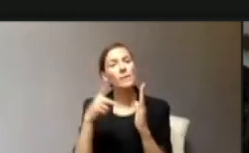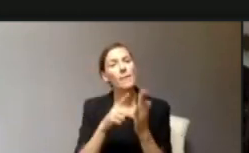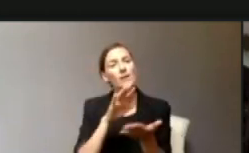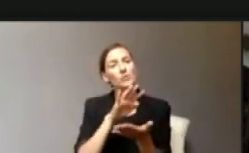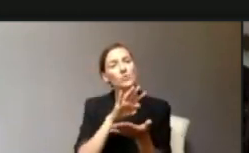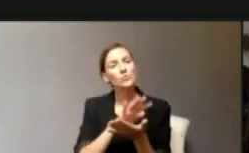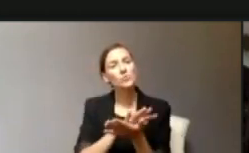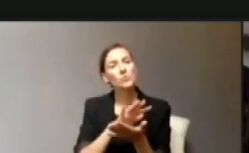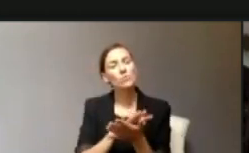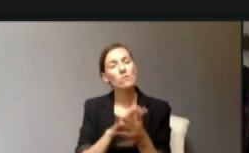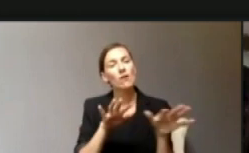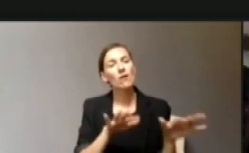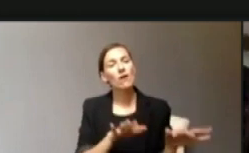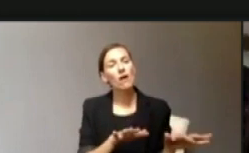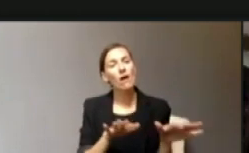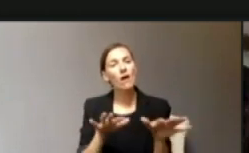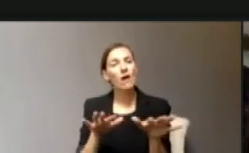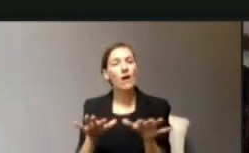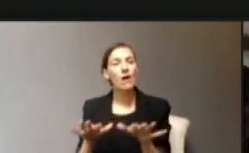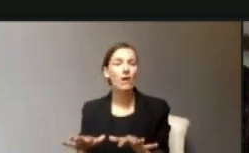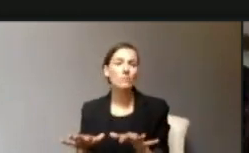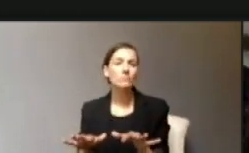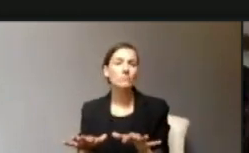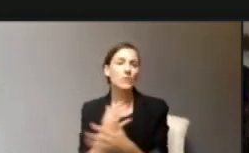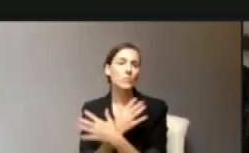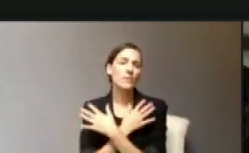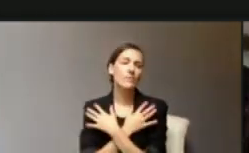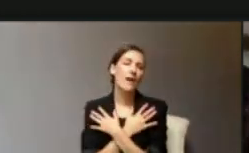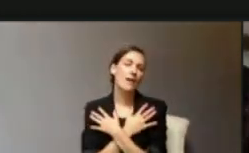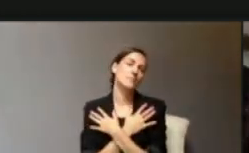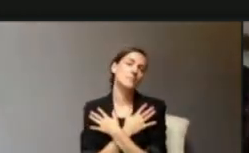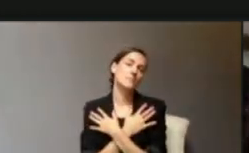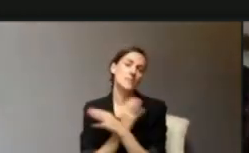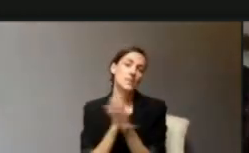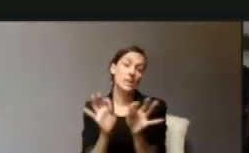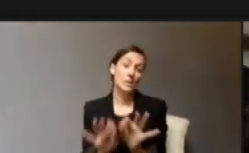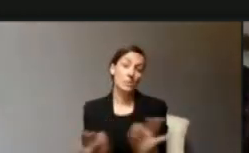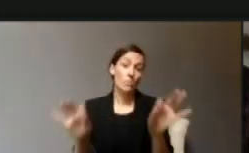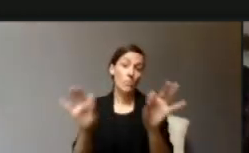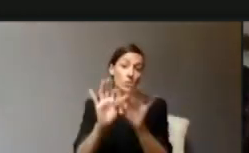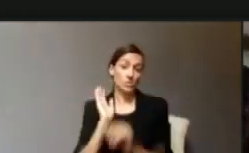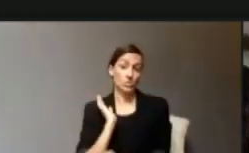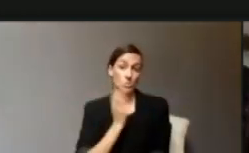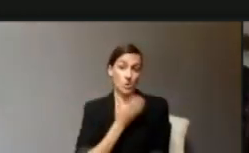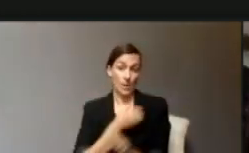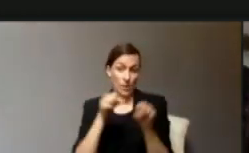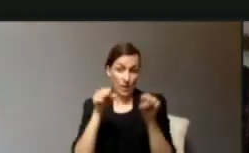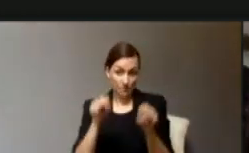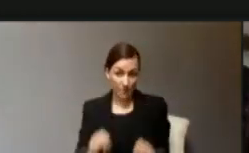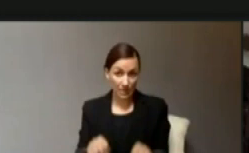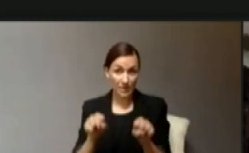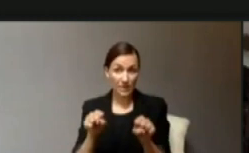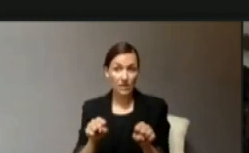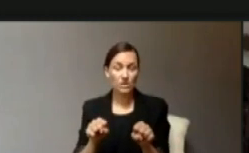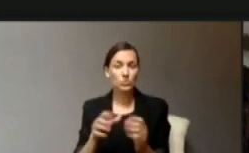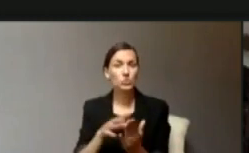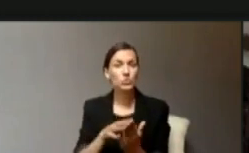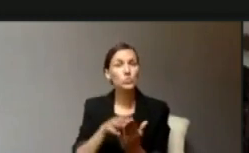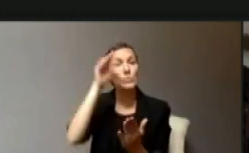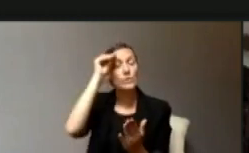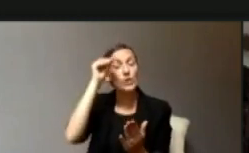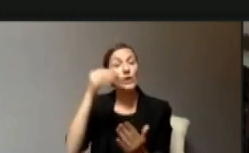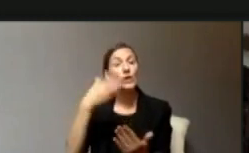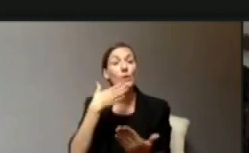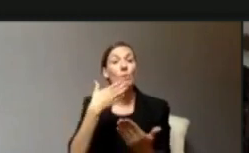certainly being calm and relaxed is really important to our ability to be able to learn well.